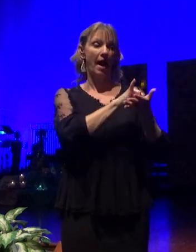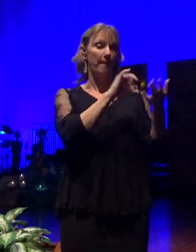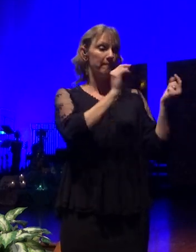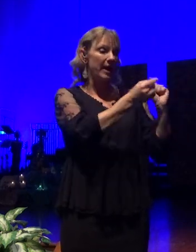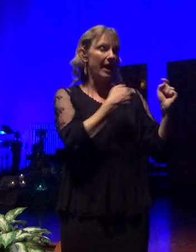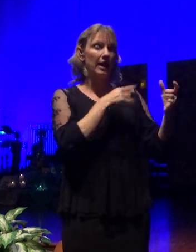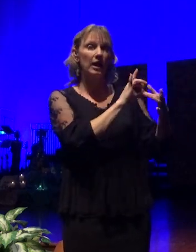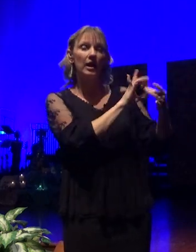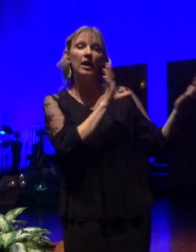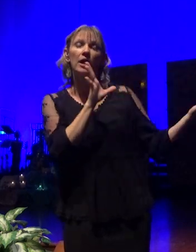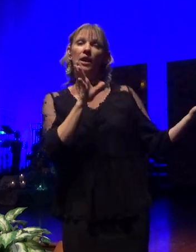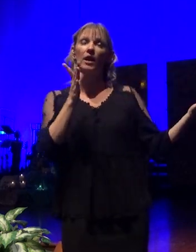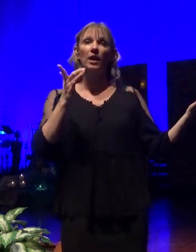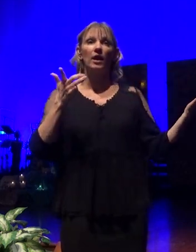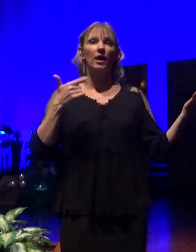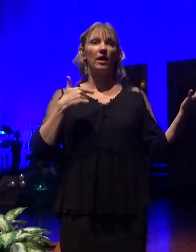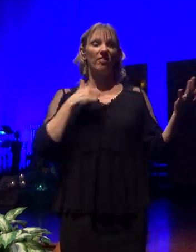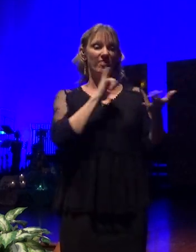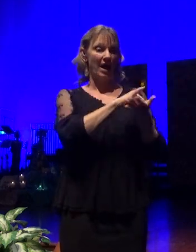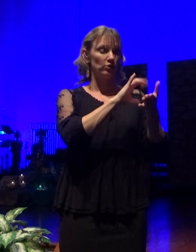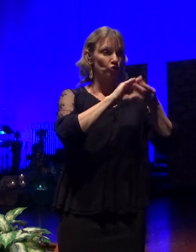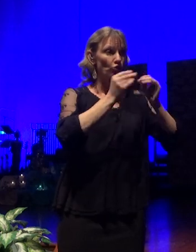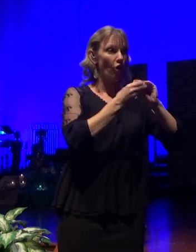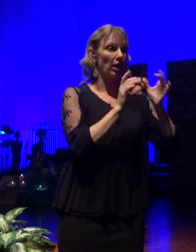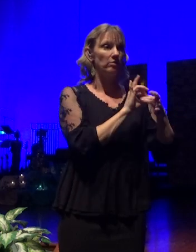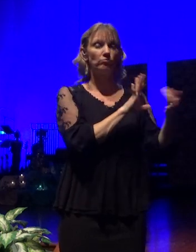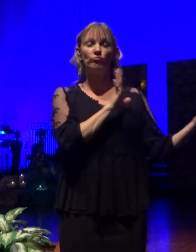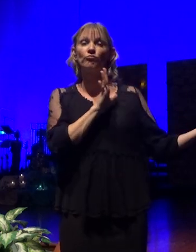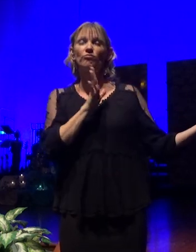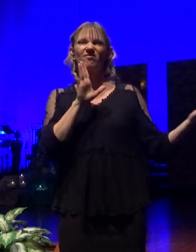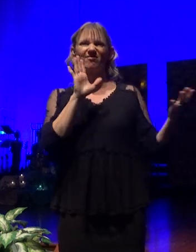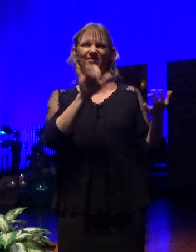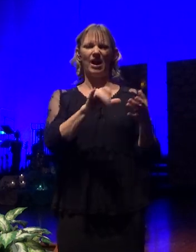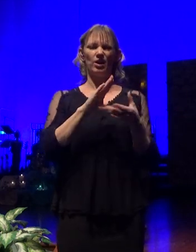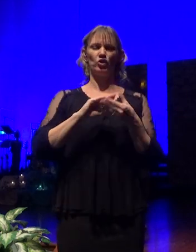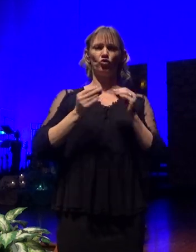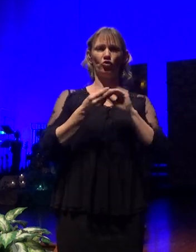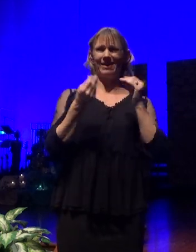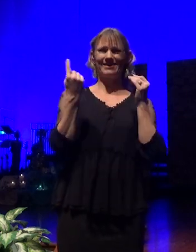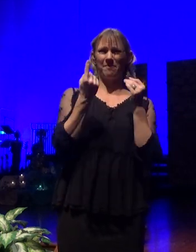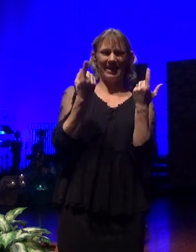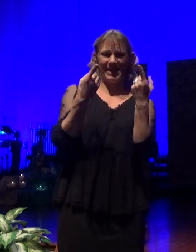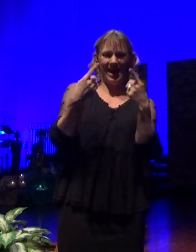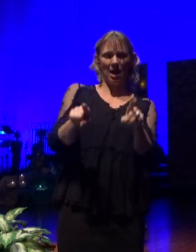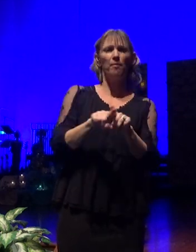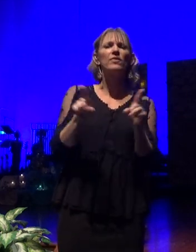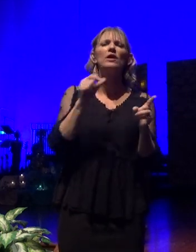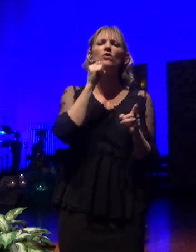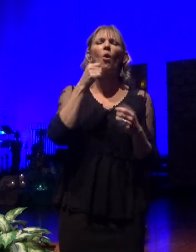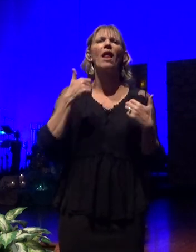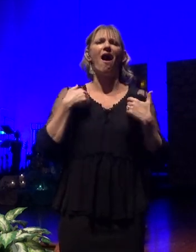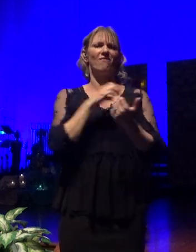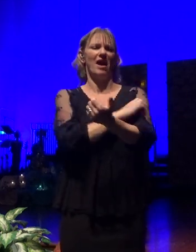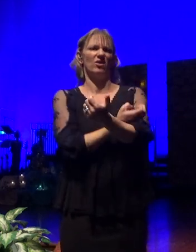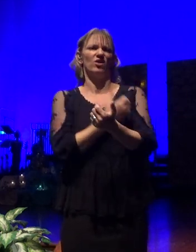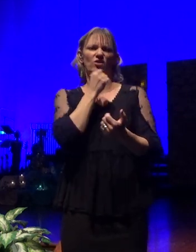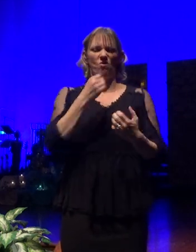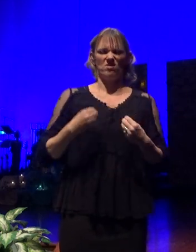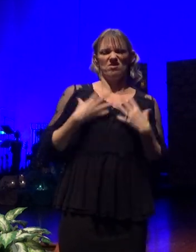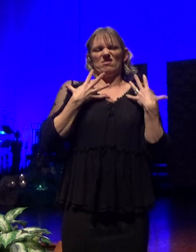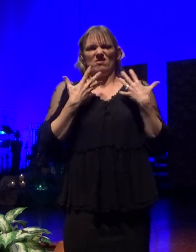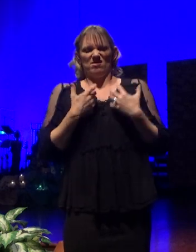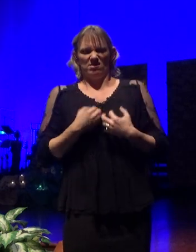am free of that story. Now those stories are things that occurred, but they don't charge me. They don't light me up. They